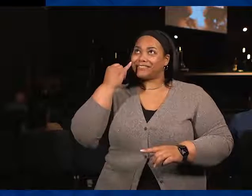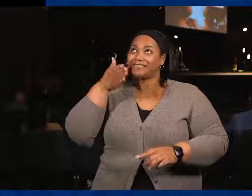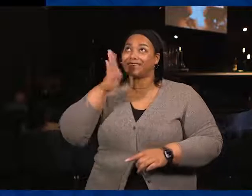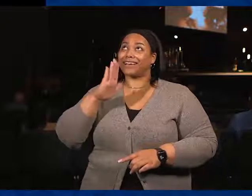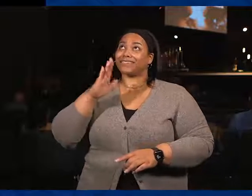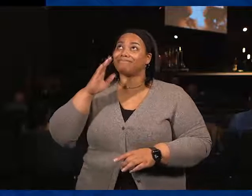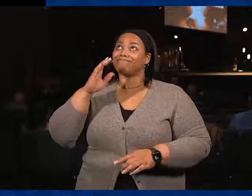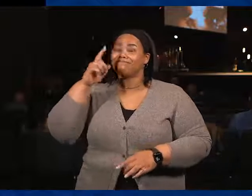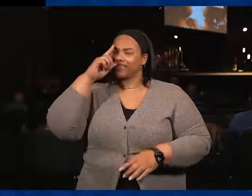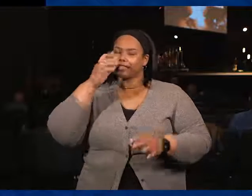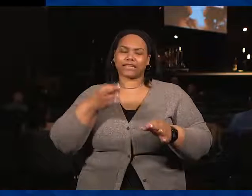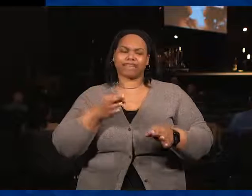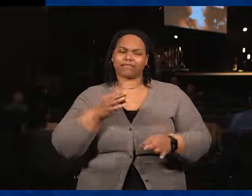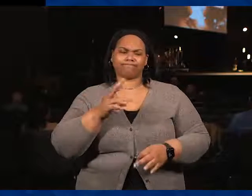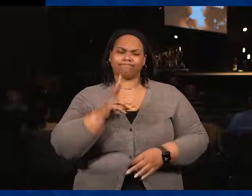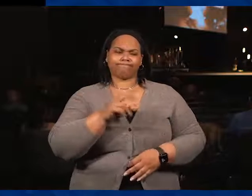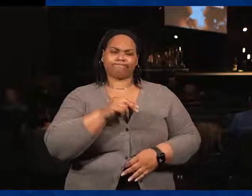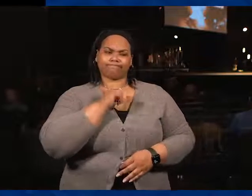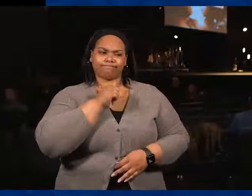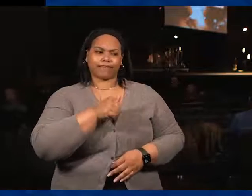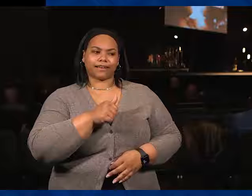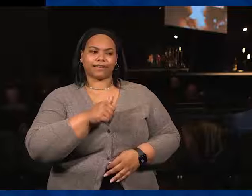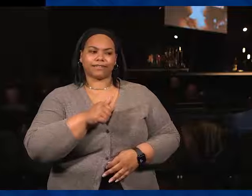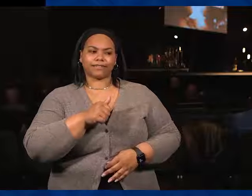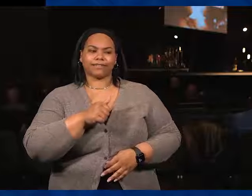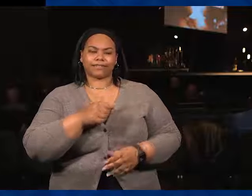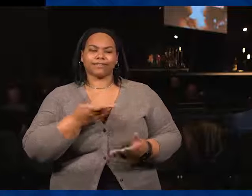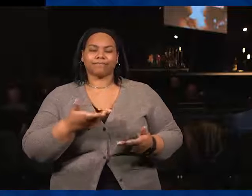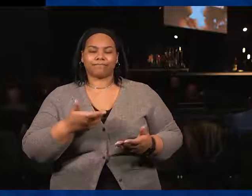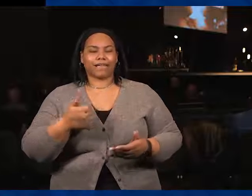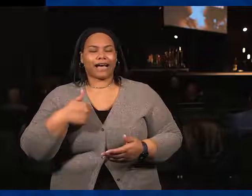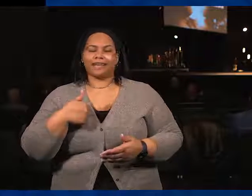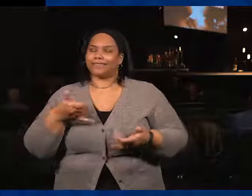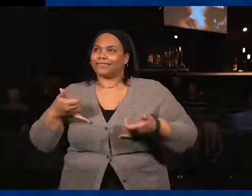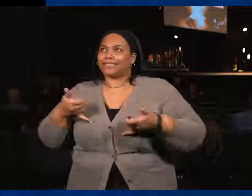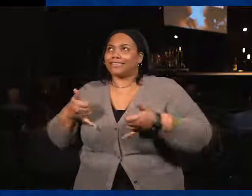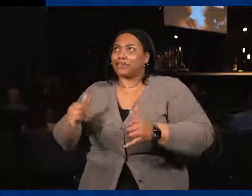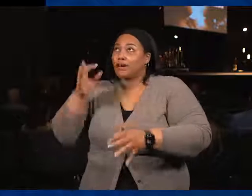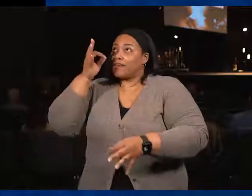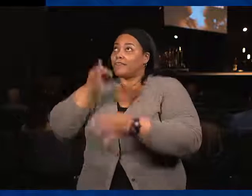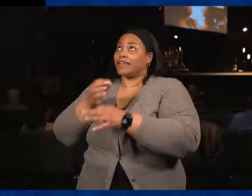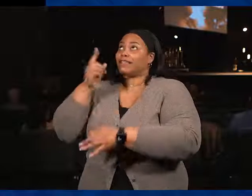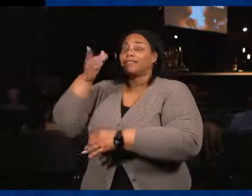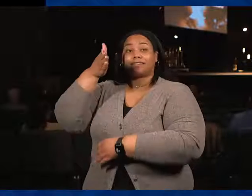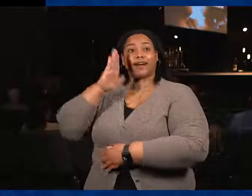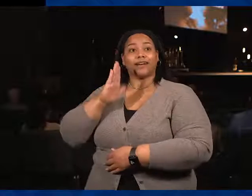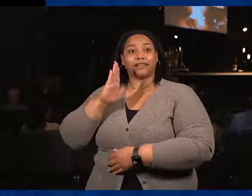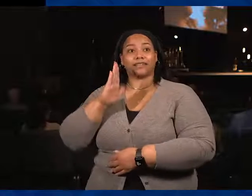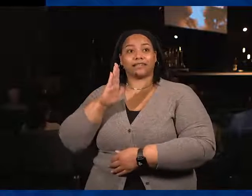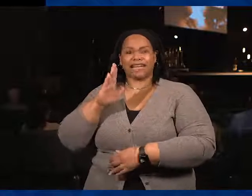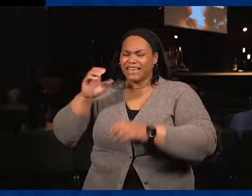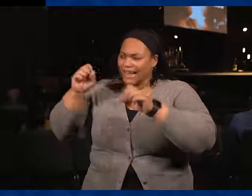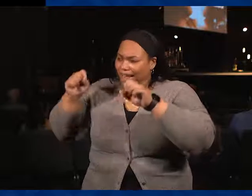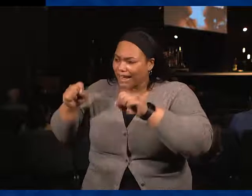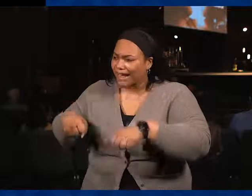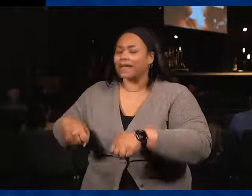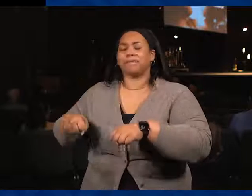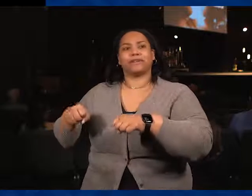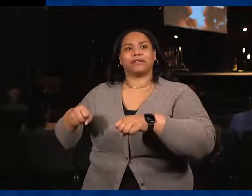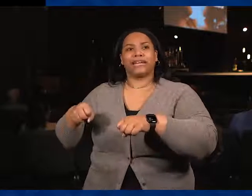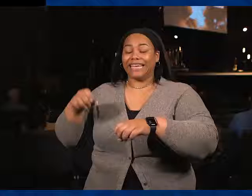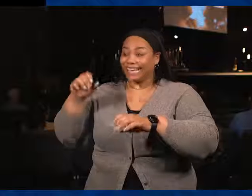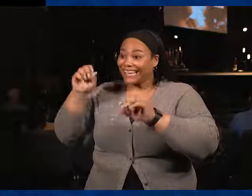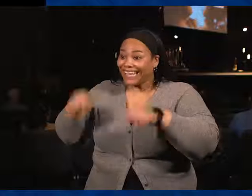to do what I ask him to do, I still have faith that he's God and he's able to do it even